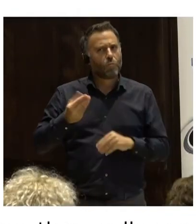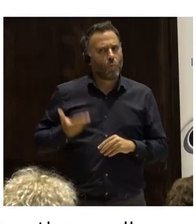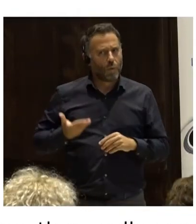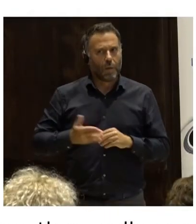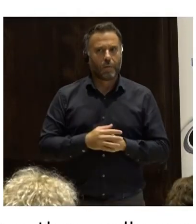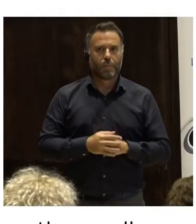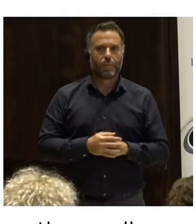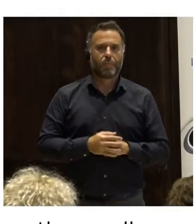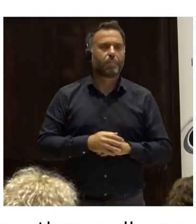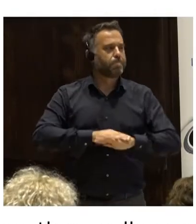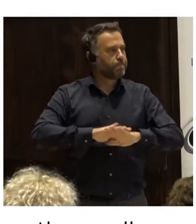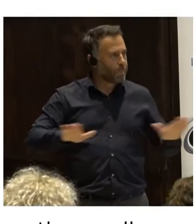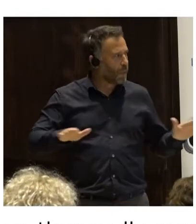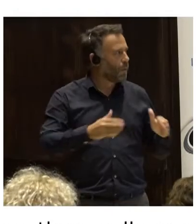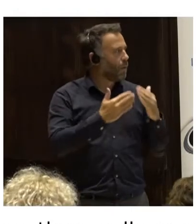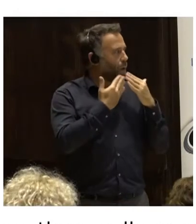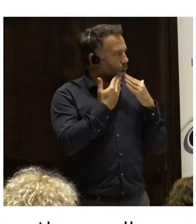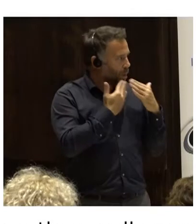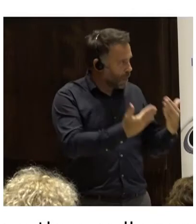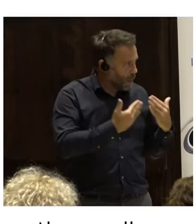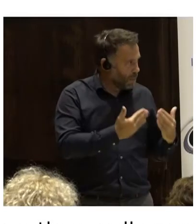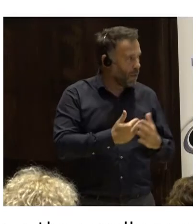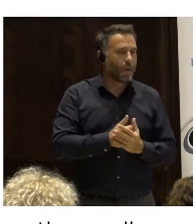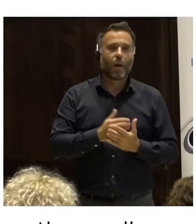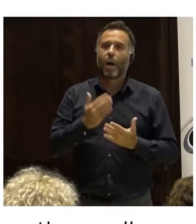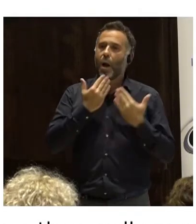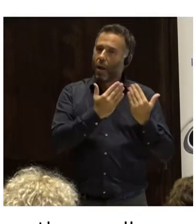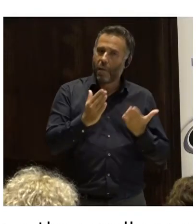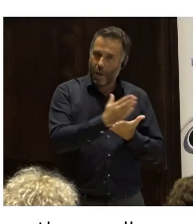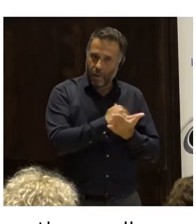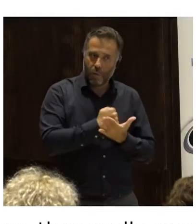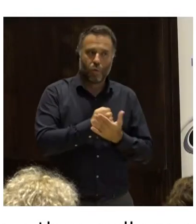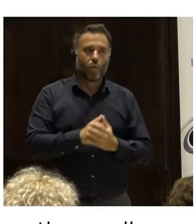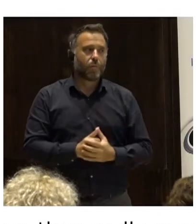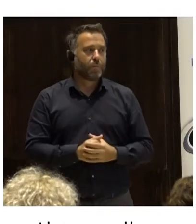So, thank you very much. I wanted to especially to thank